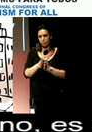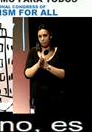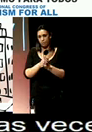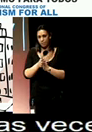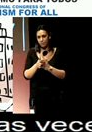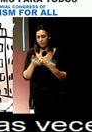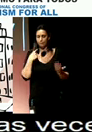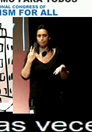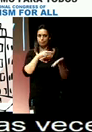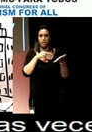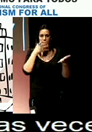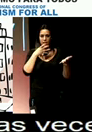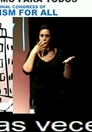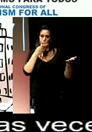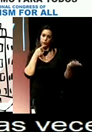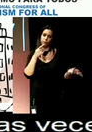to cheer up.